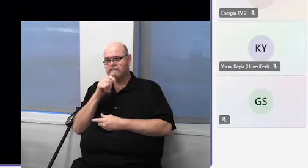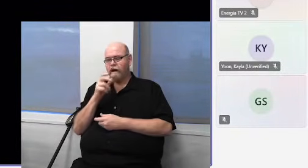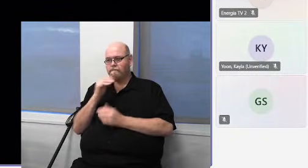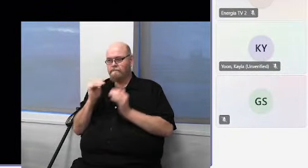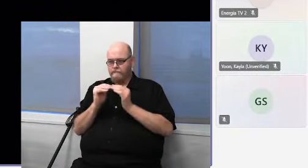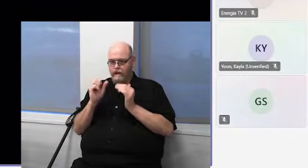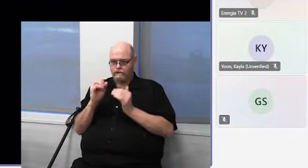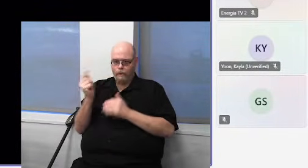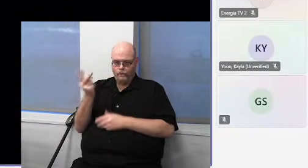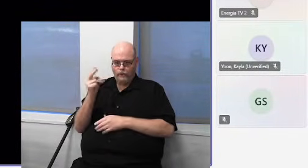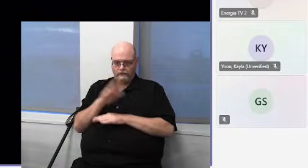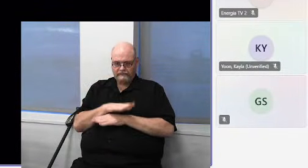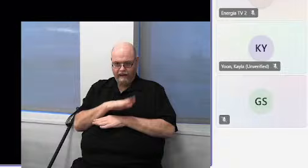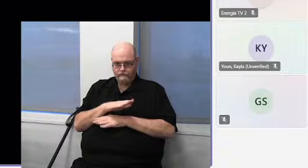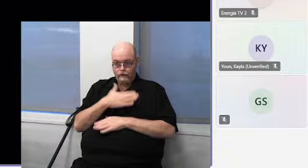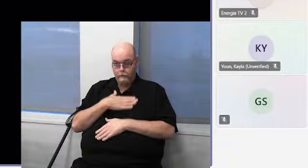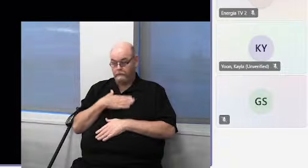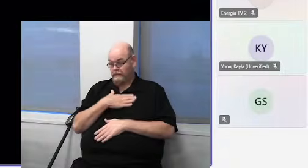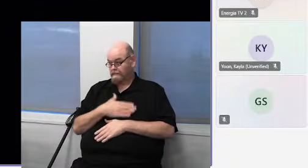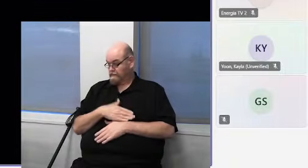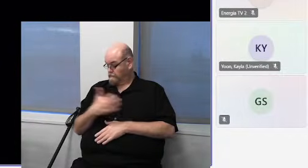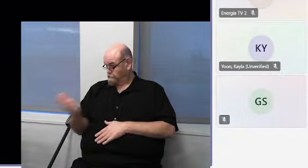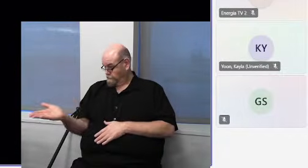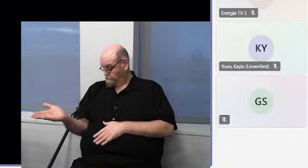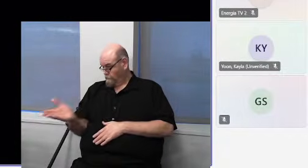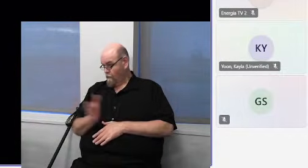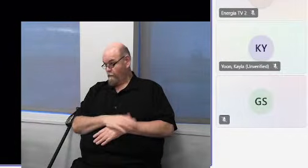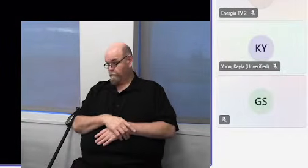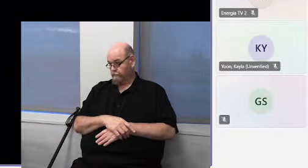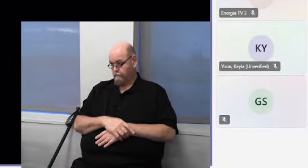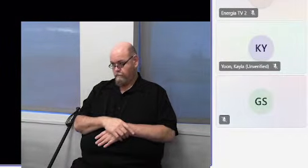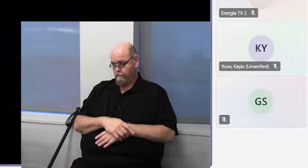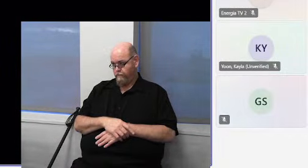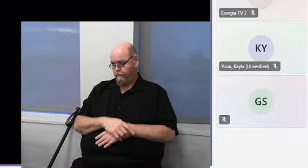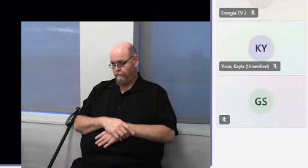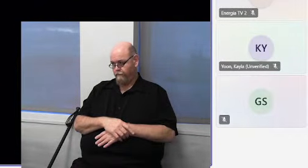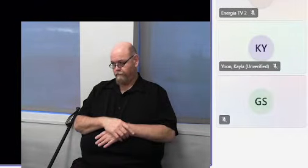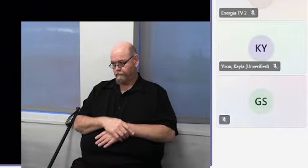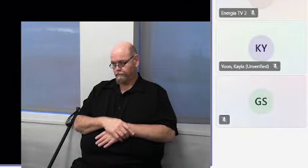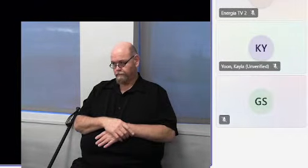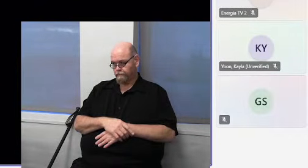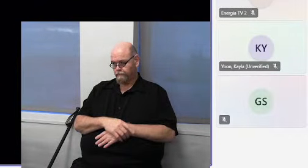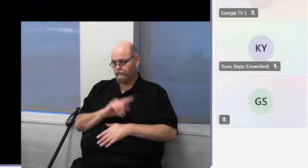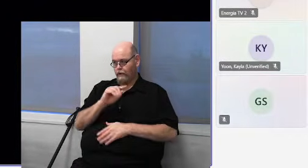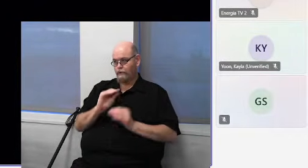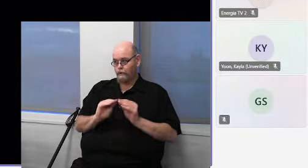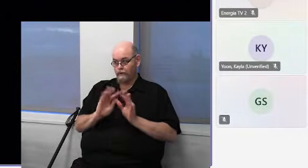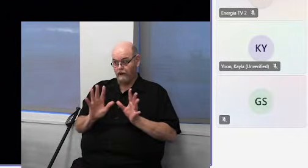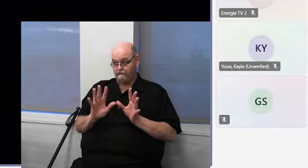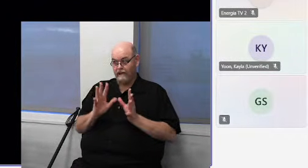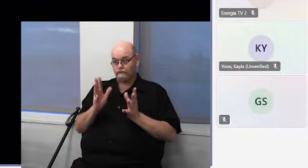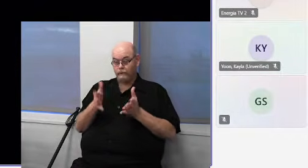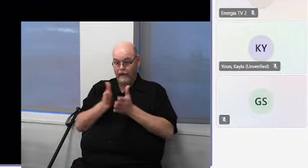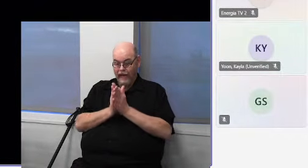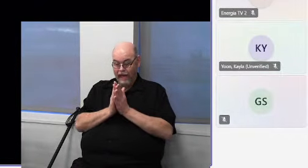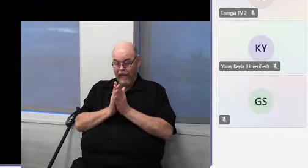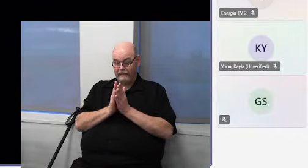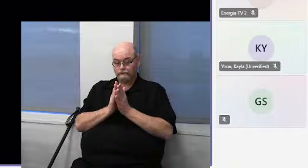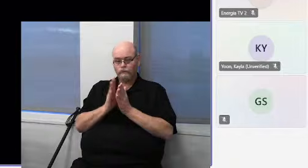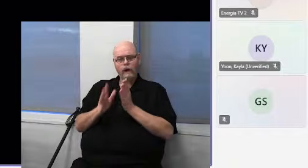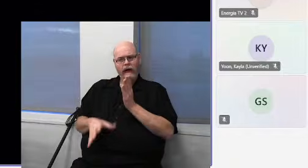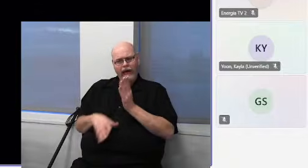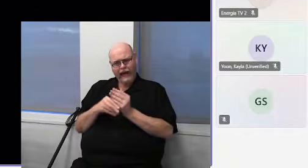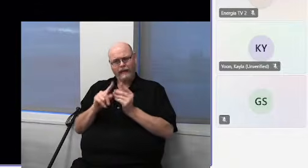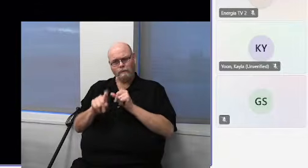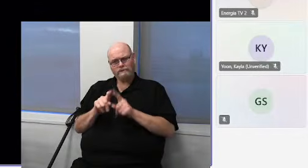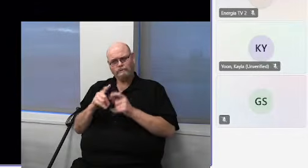little unfair. So we'll make it Thursday afternoon, please. Yes, Ms. Mercado? Yeah. To clarify, is it to add questions